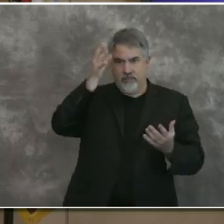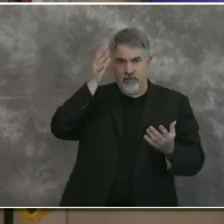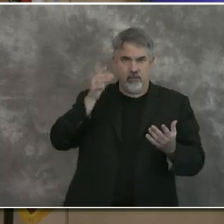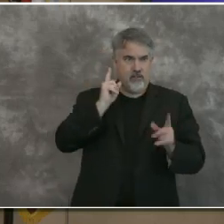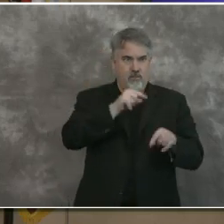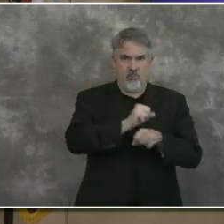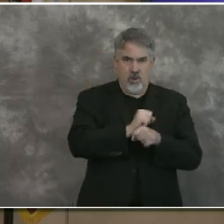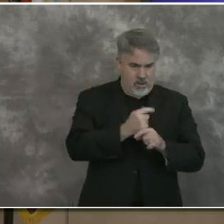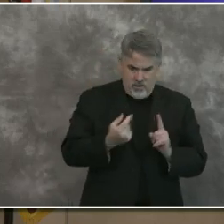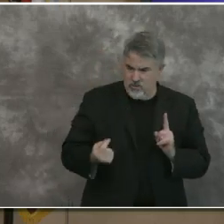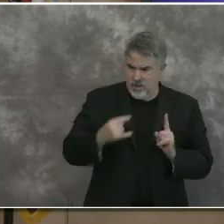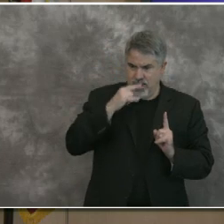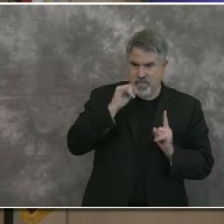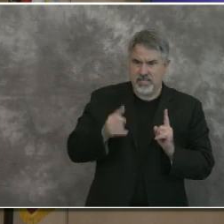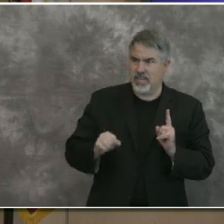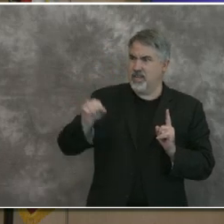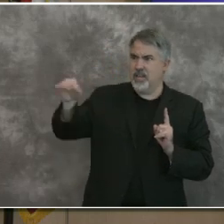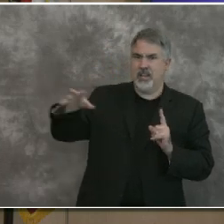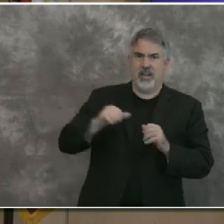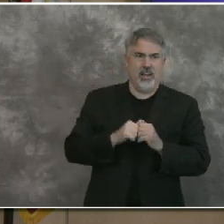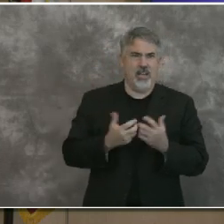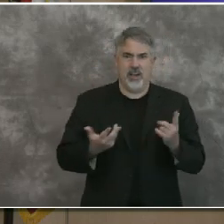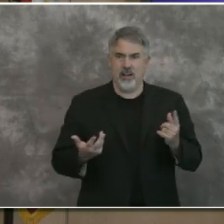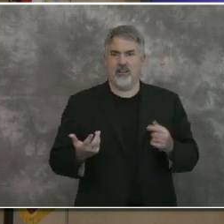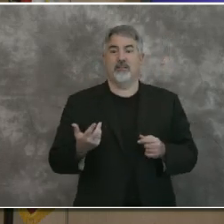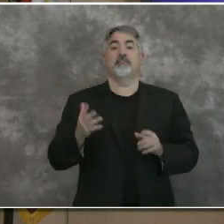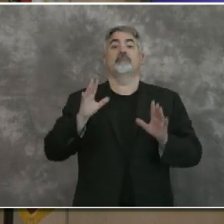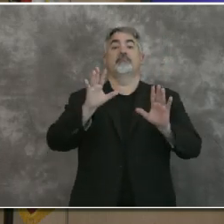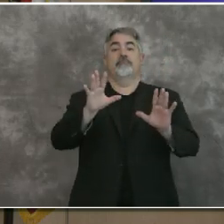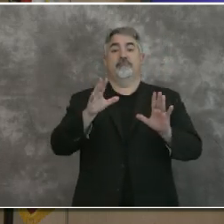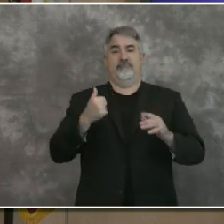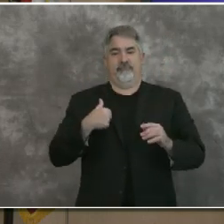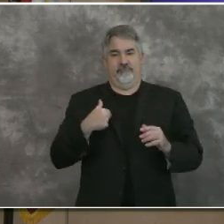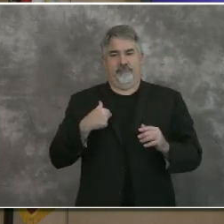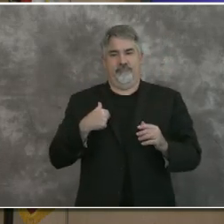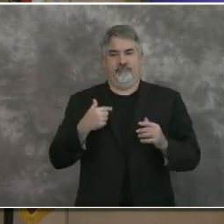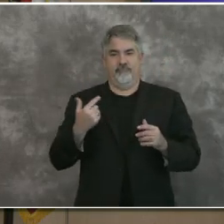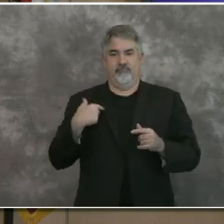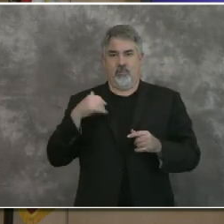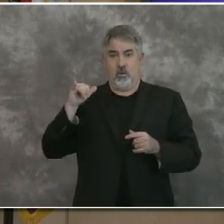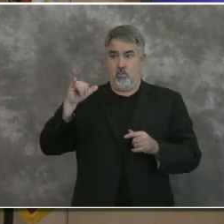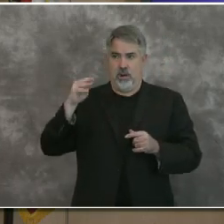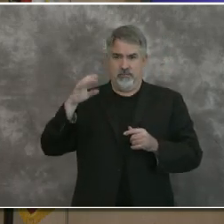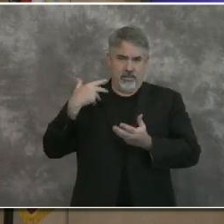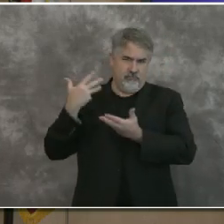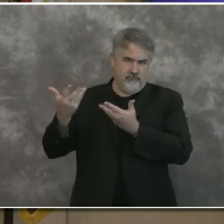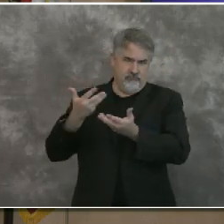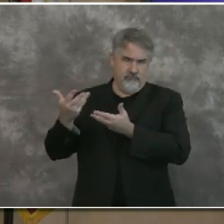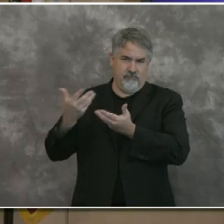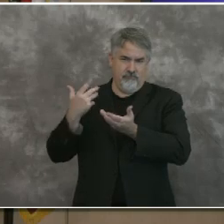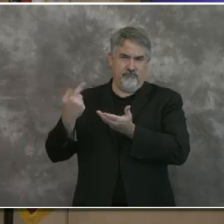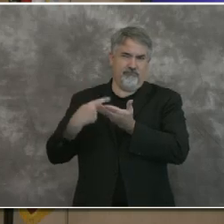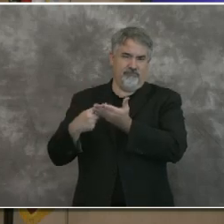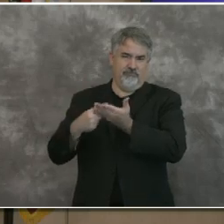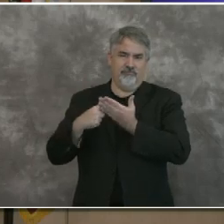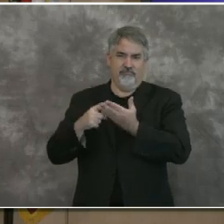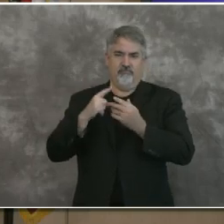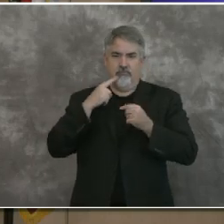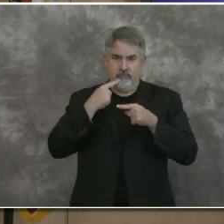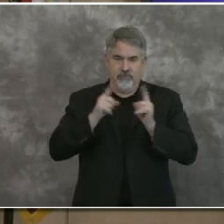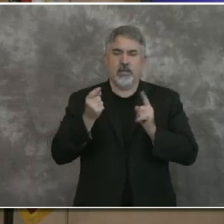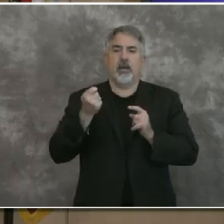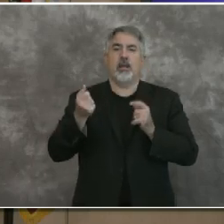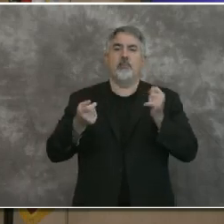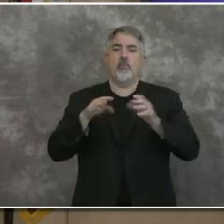child care. And so I was pleased to stand with the YMCA as they announced the opening and beginning process of opening their summer